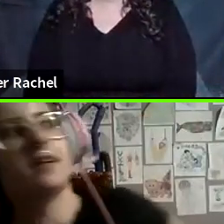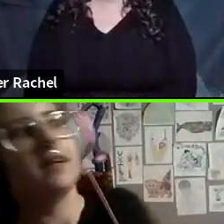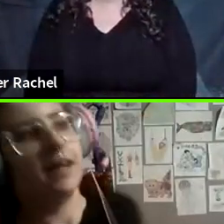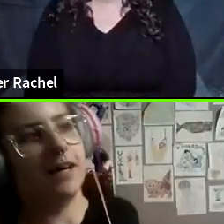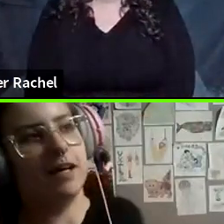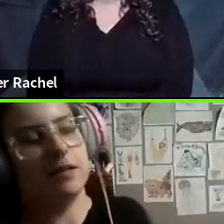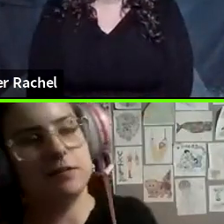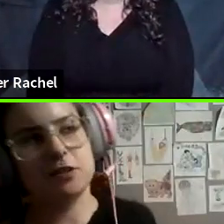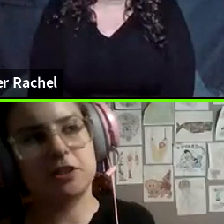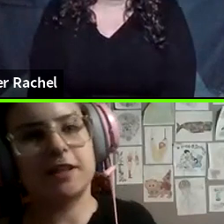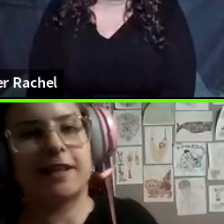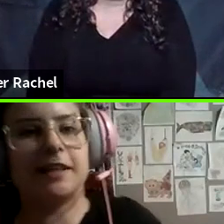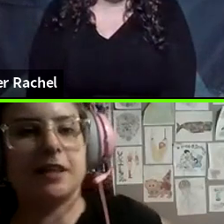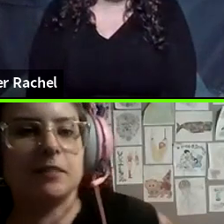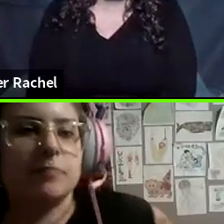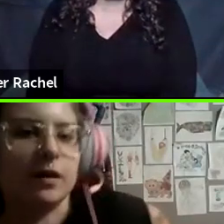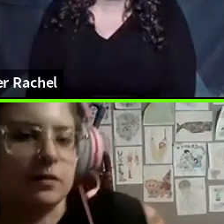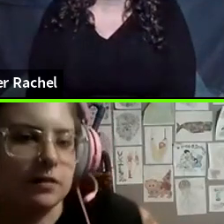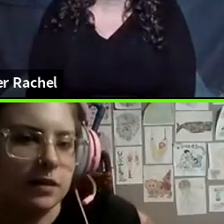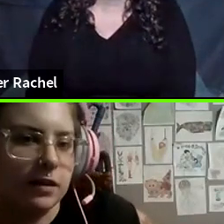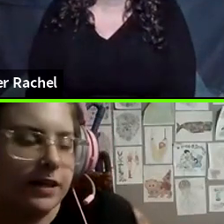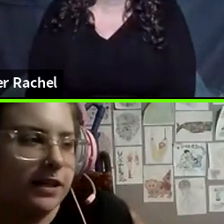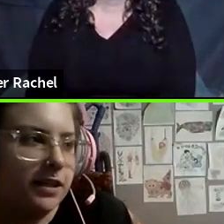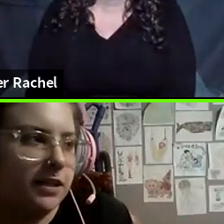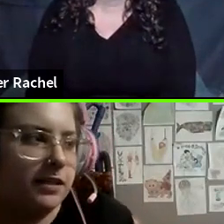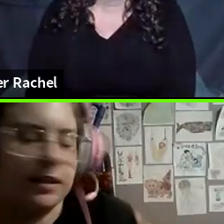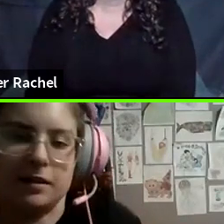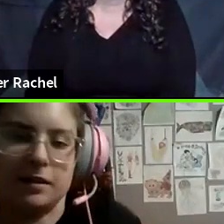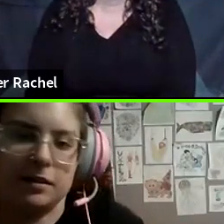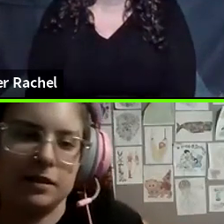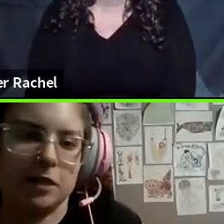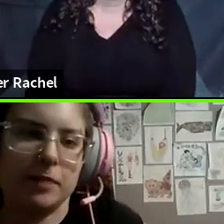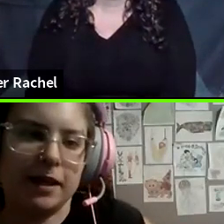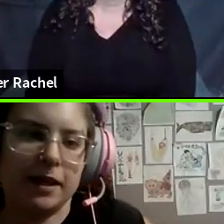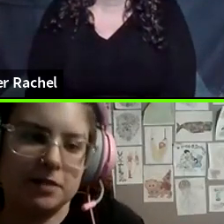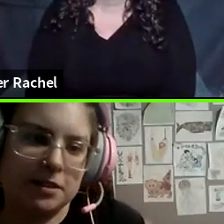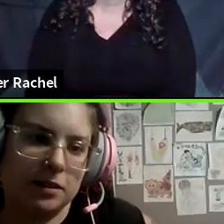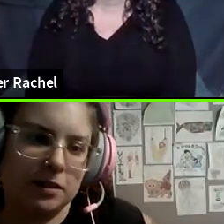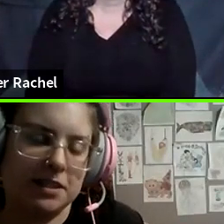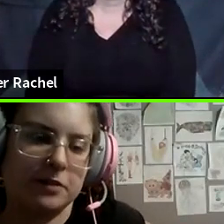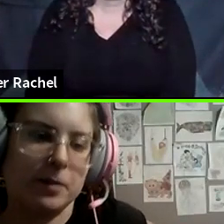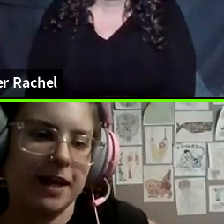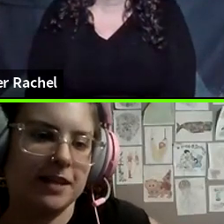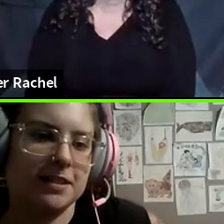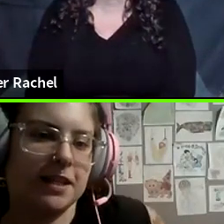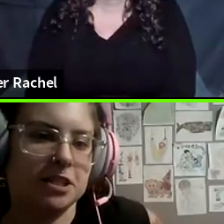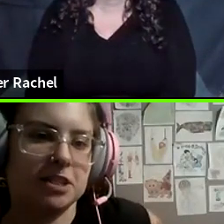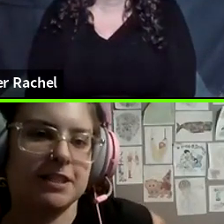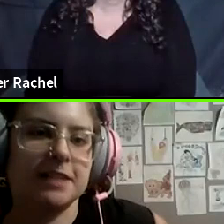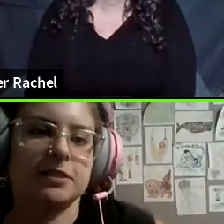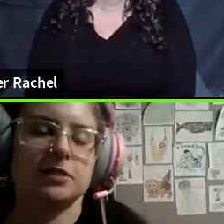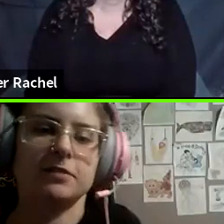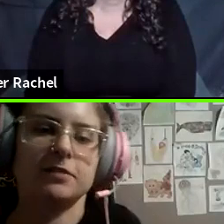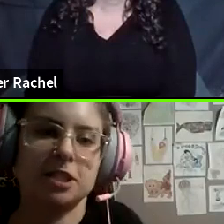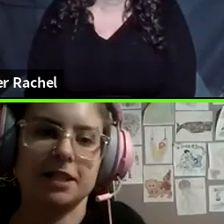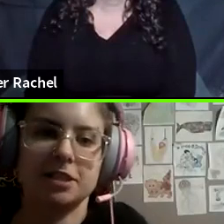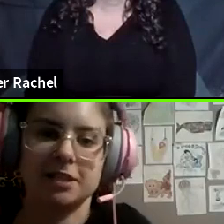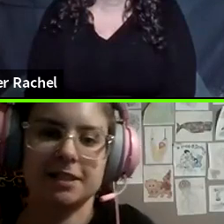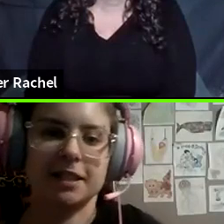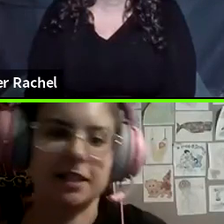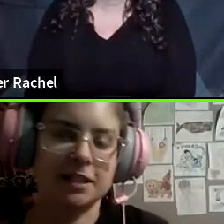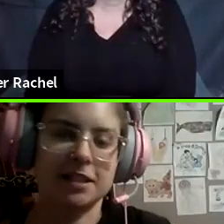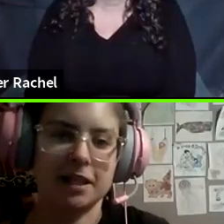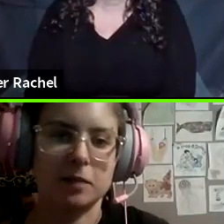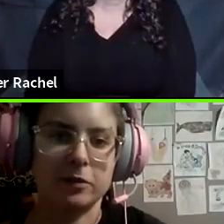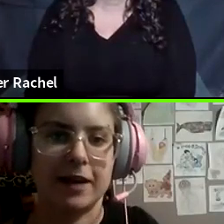it usually like in your belt, like in your pants, in the waist of your pants, against your skin, so it's flush against your